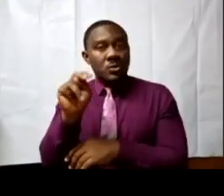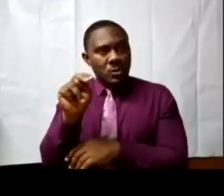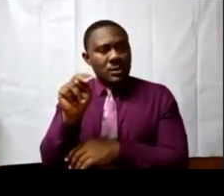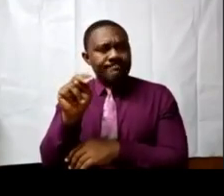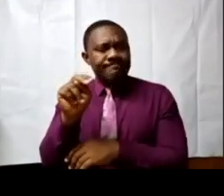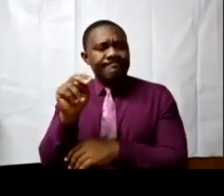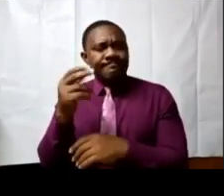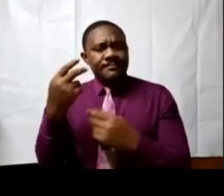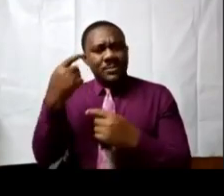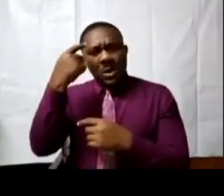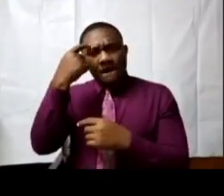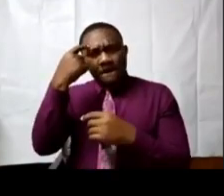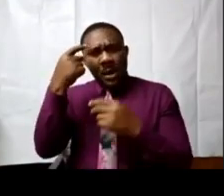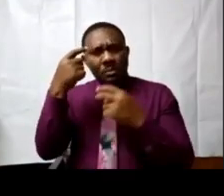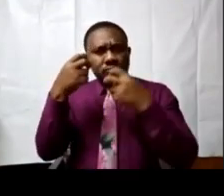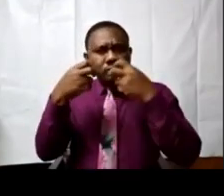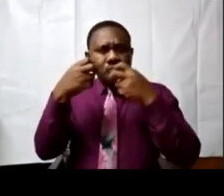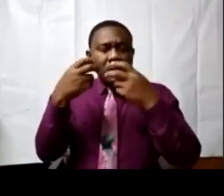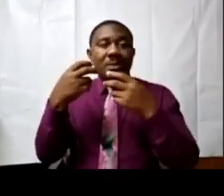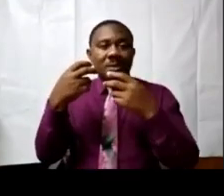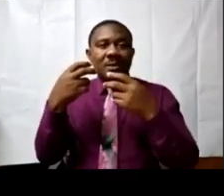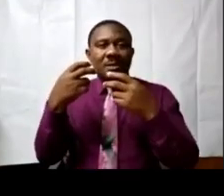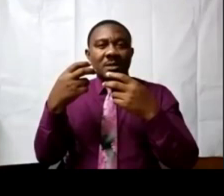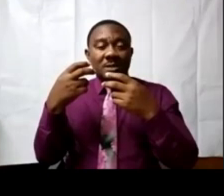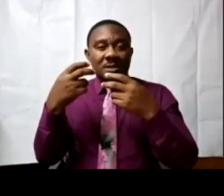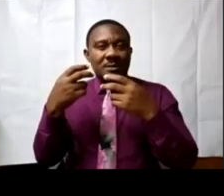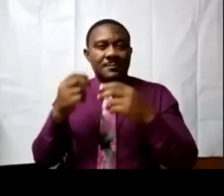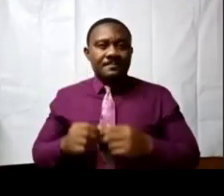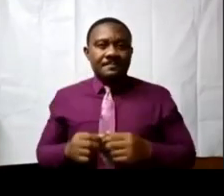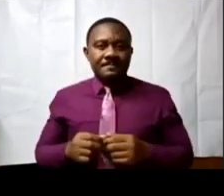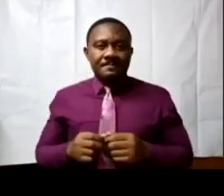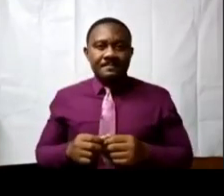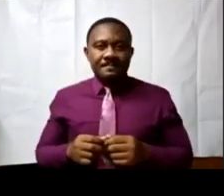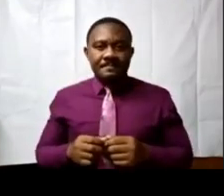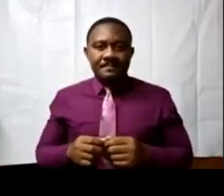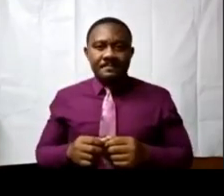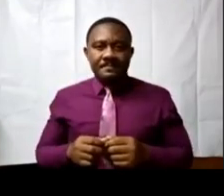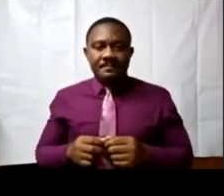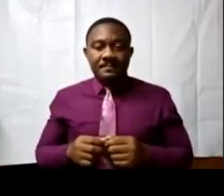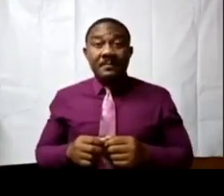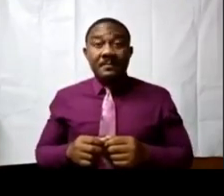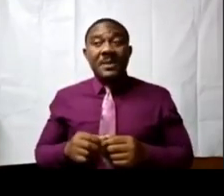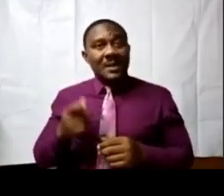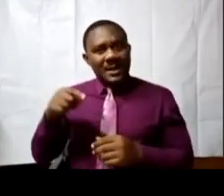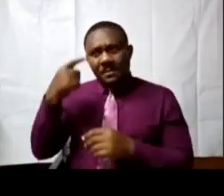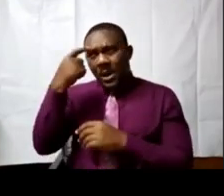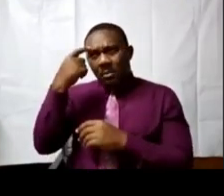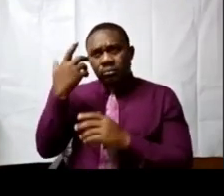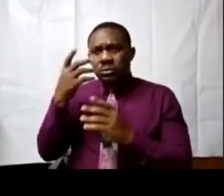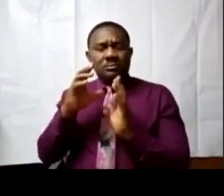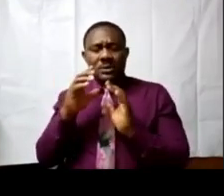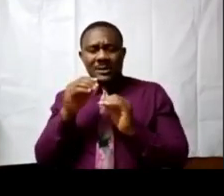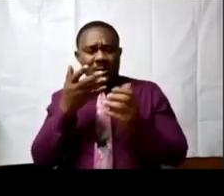that's characterized by primarily impairments in social interaction, communication, and repetitive